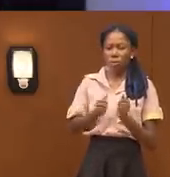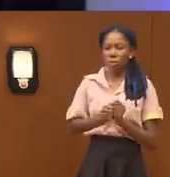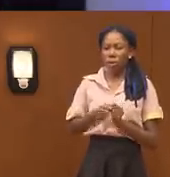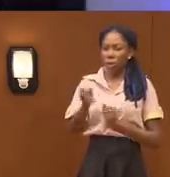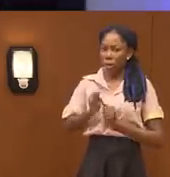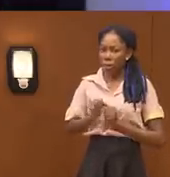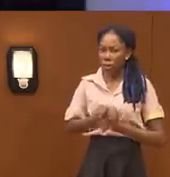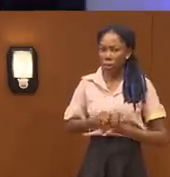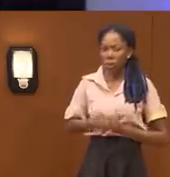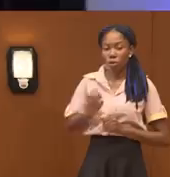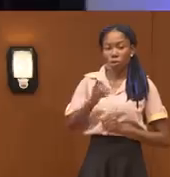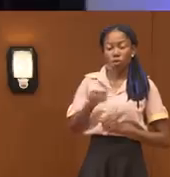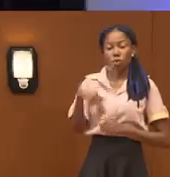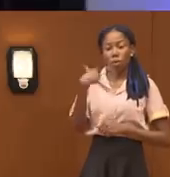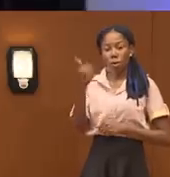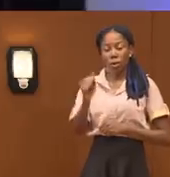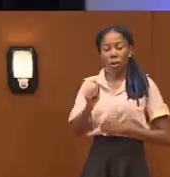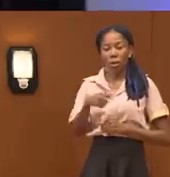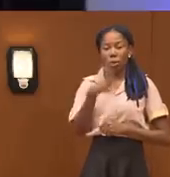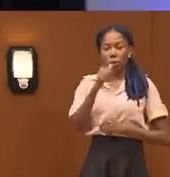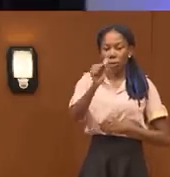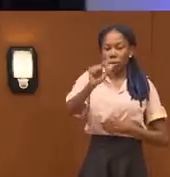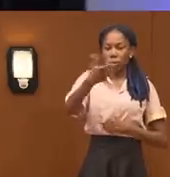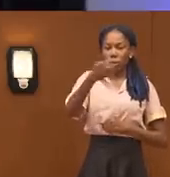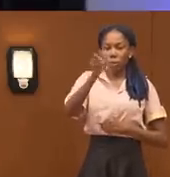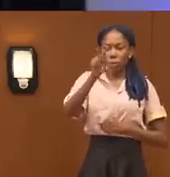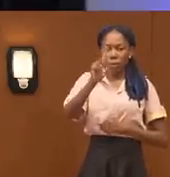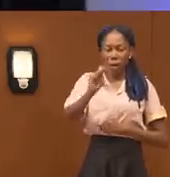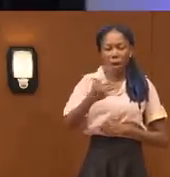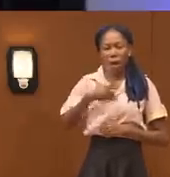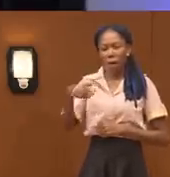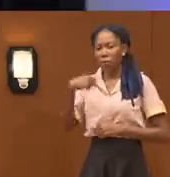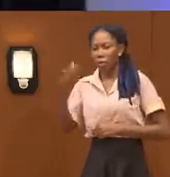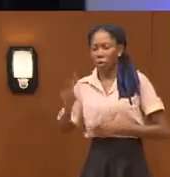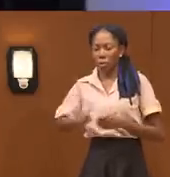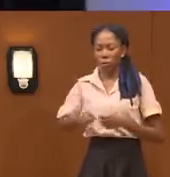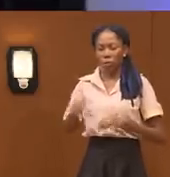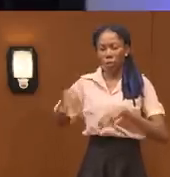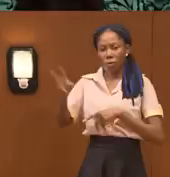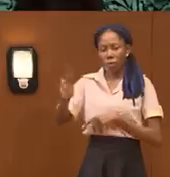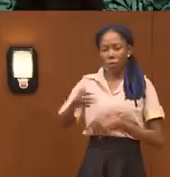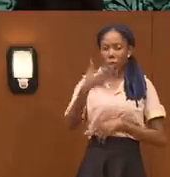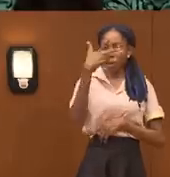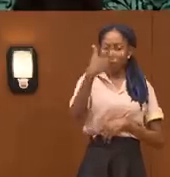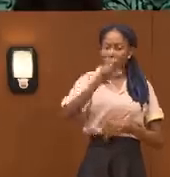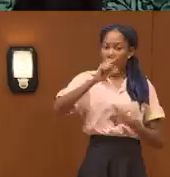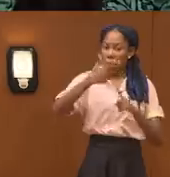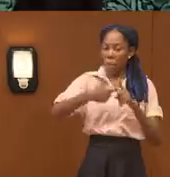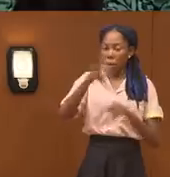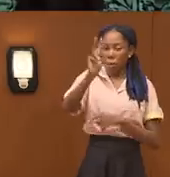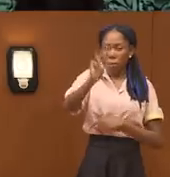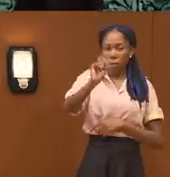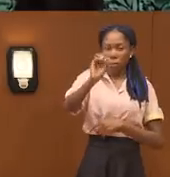giving his 3-month notice because he paid 6 months. So after the 3-month notice expired, when we gave